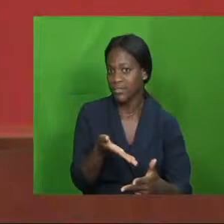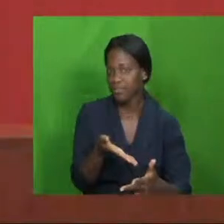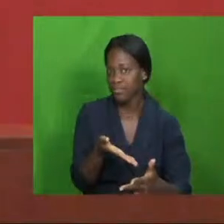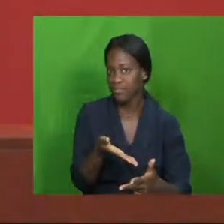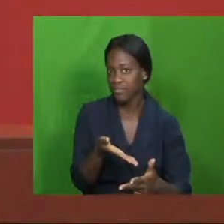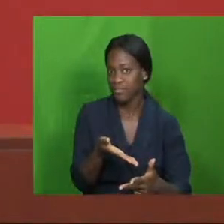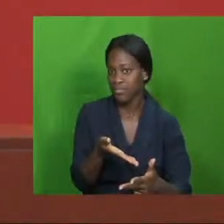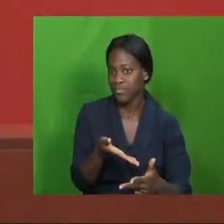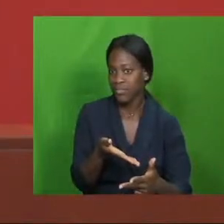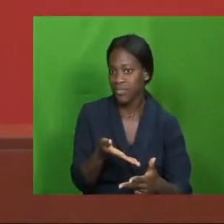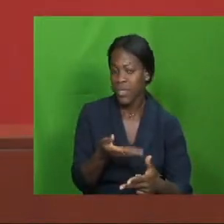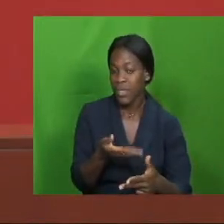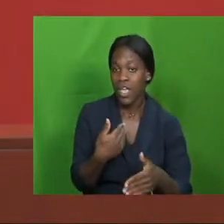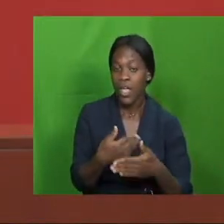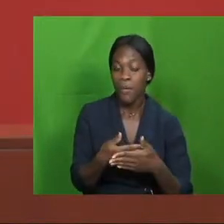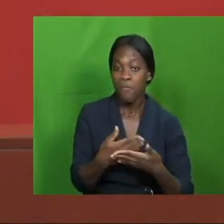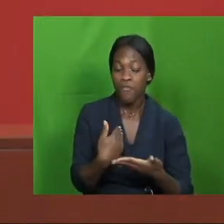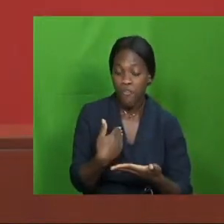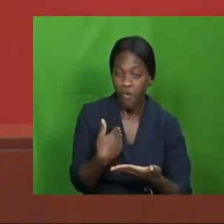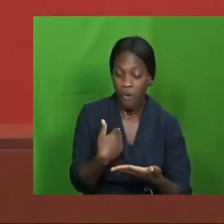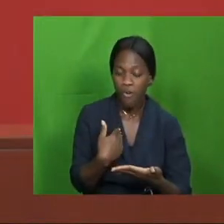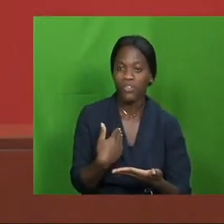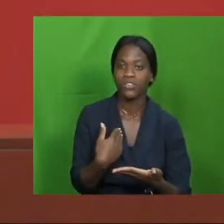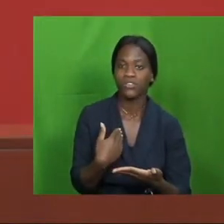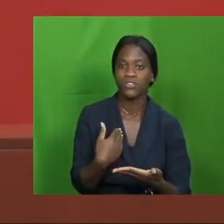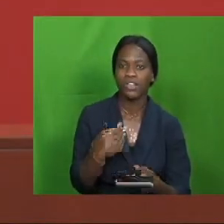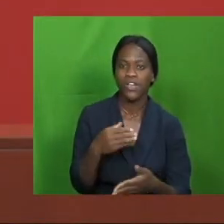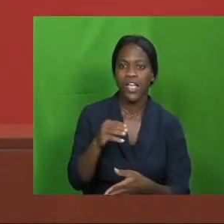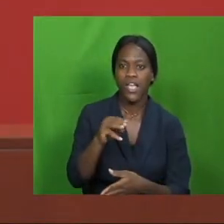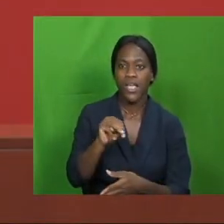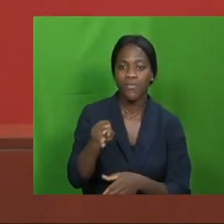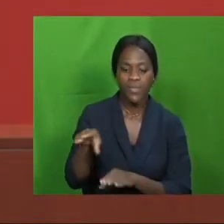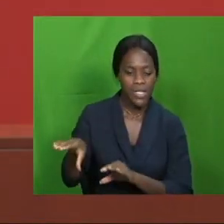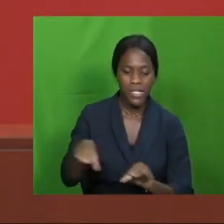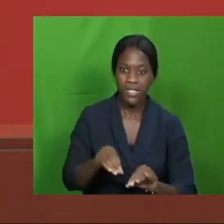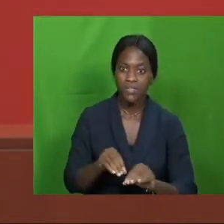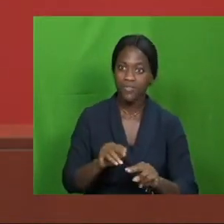an MP to vacate his or her seat.